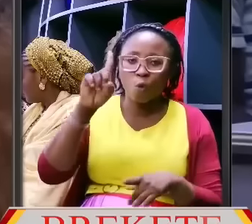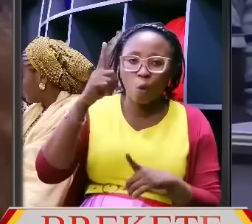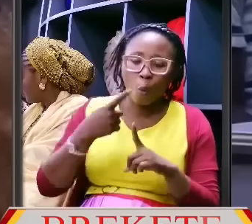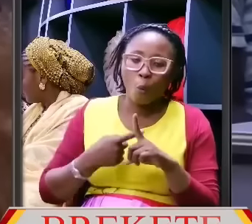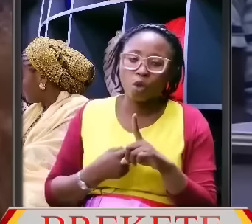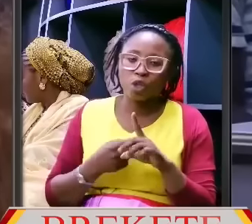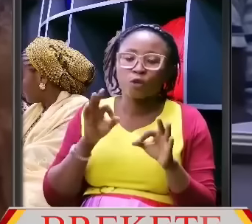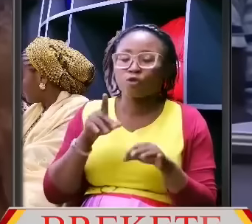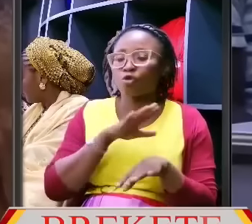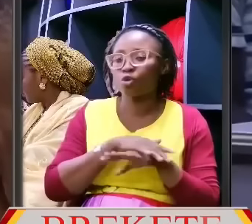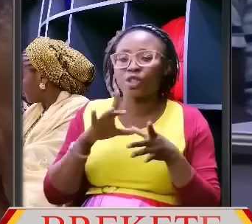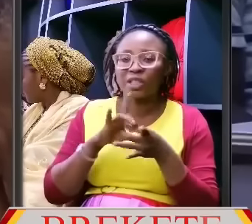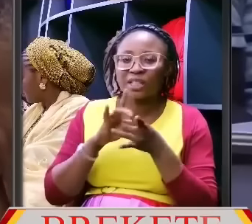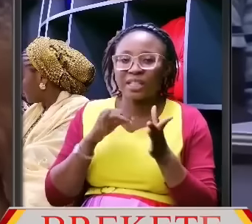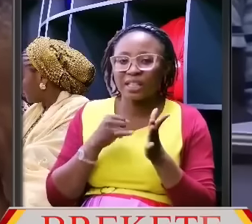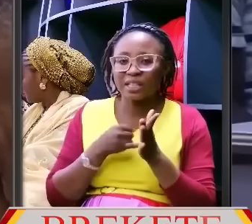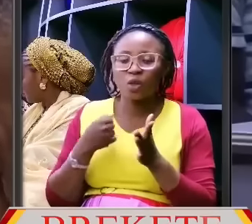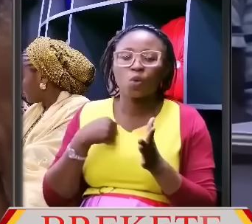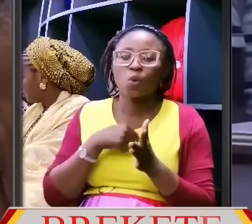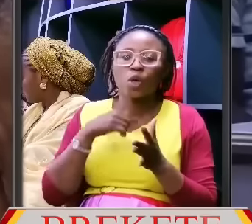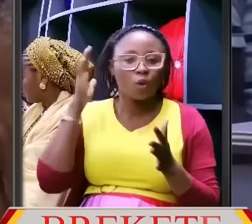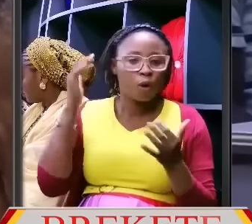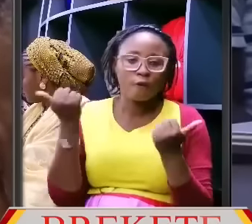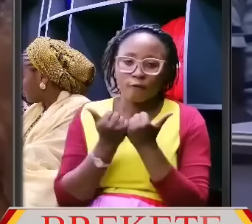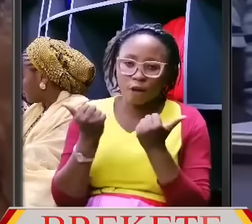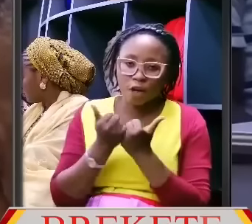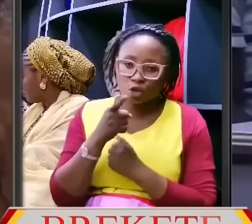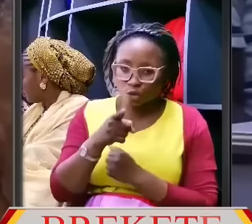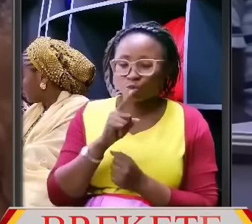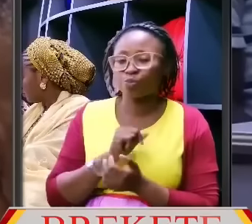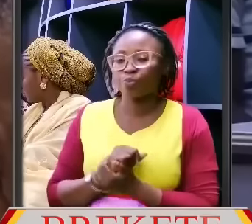1 month? If you no release them, now we go fight you.